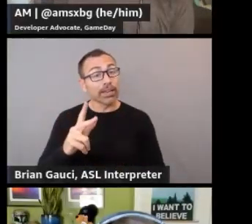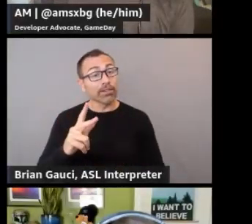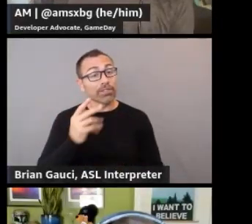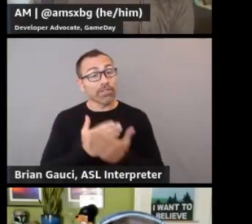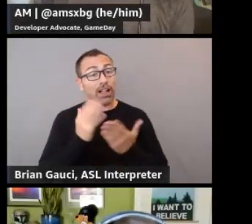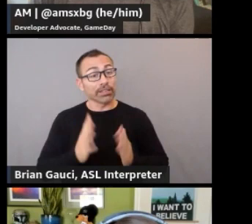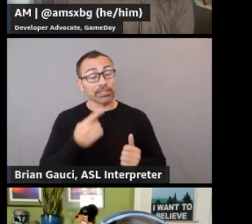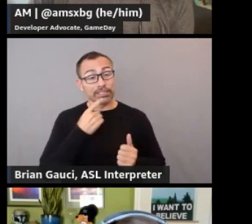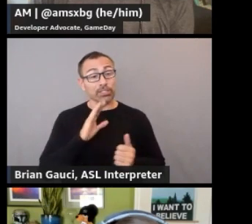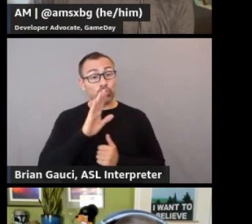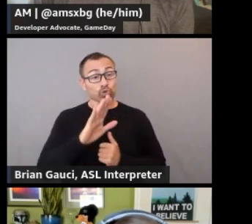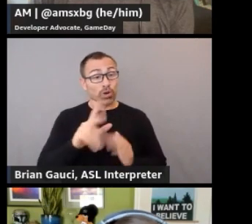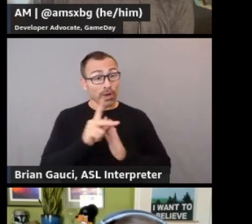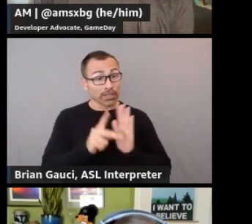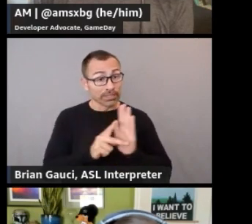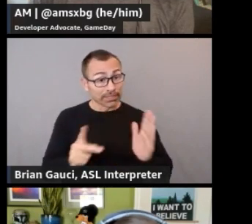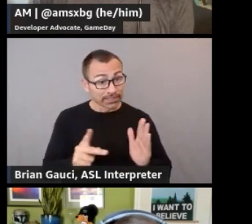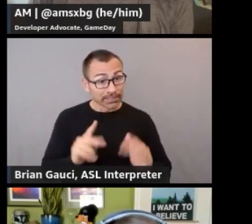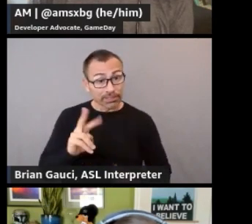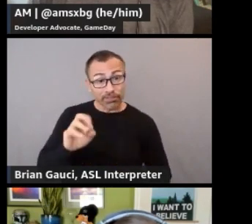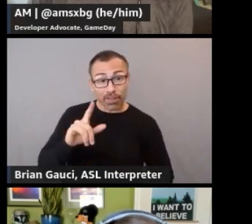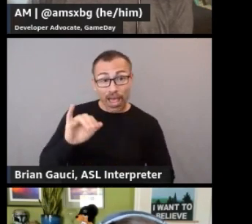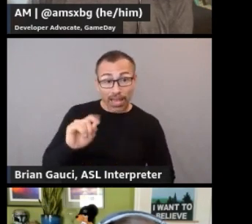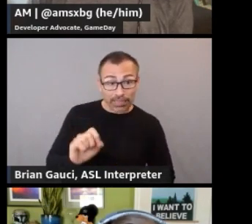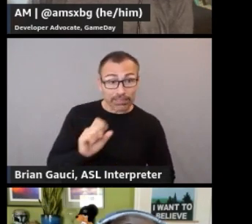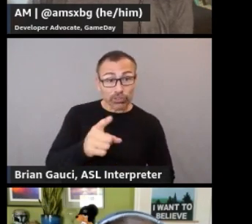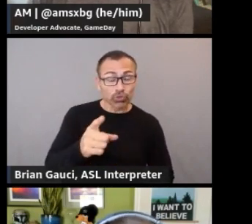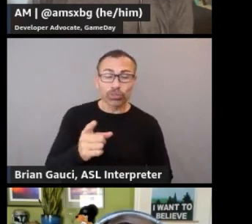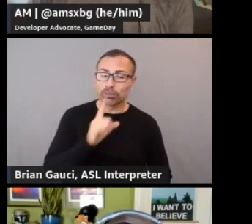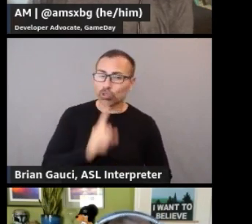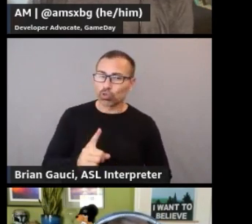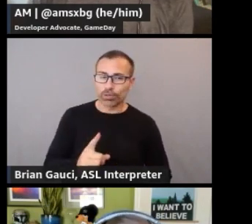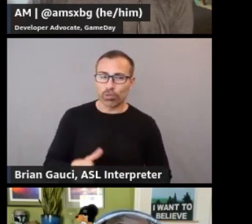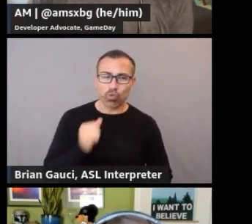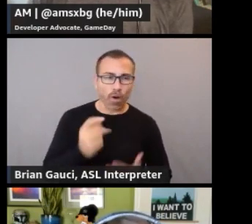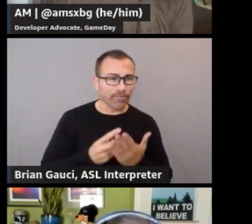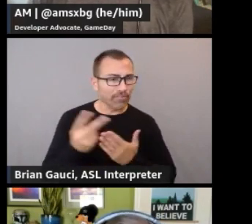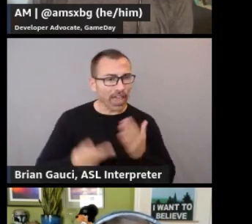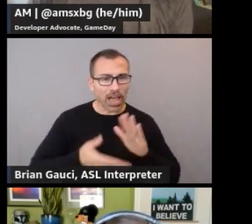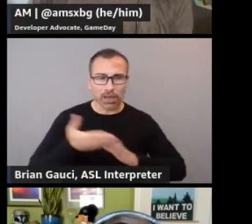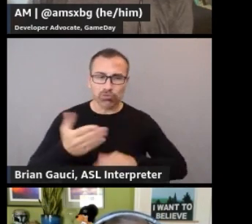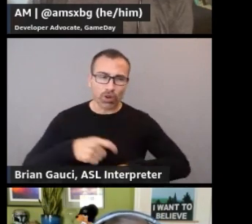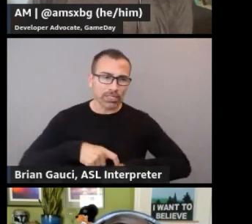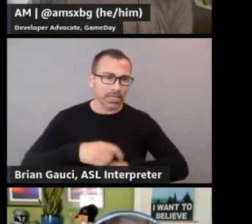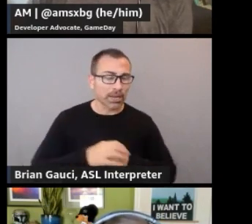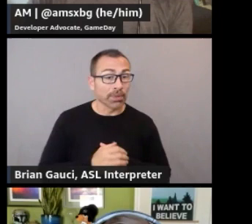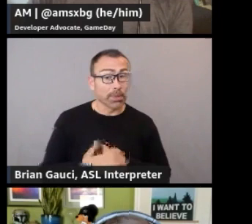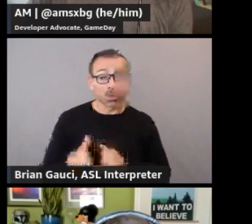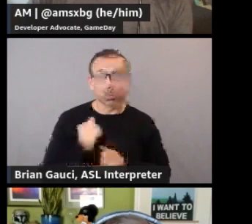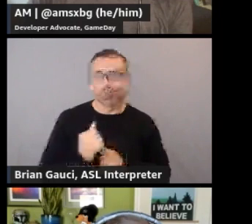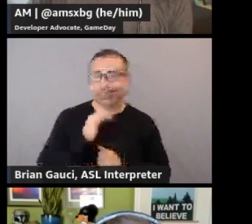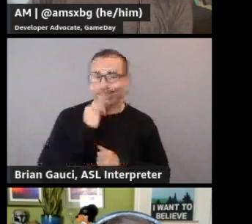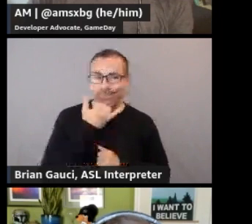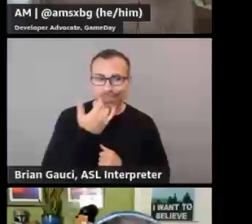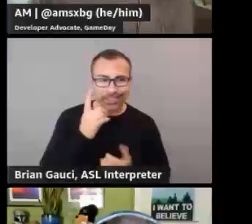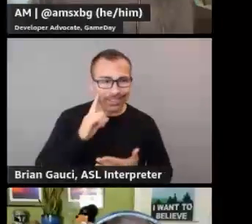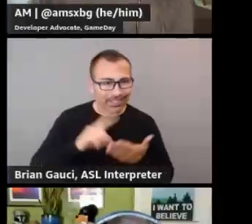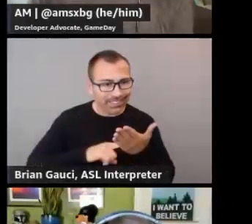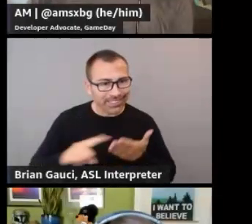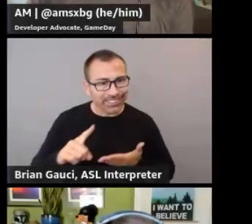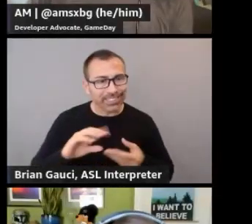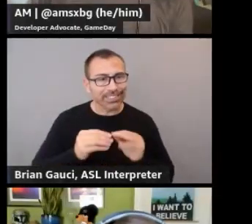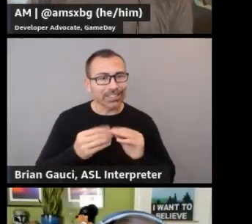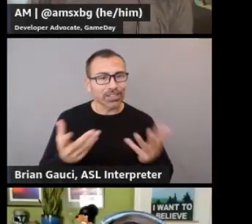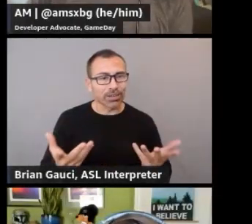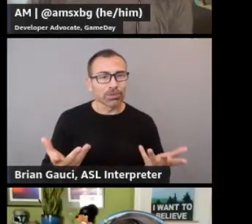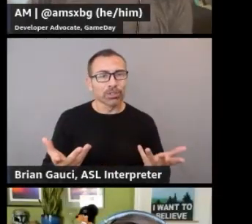valid, you can be assured that they will not fail at runtime. They won't mistakenly try to check that a number is a member of a user group.